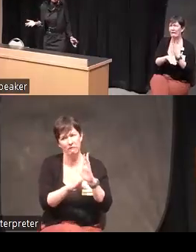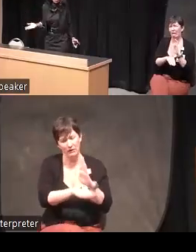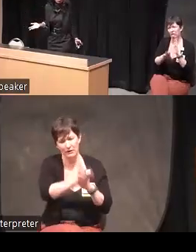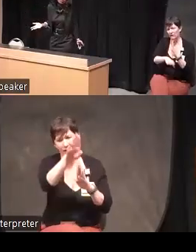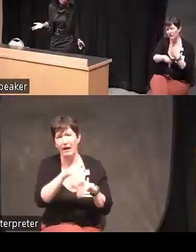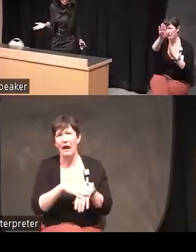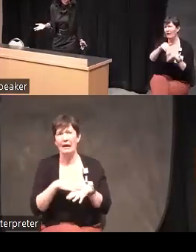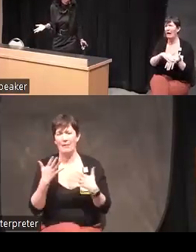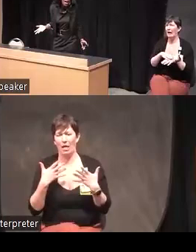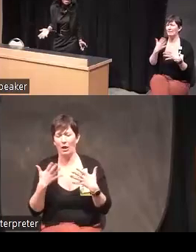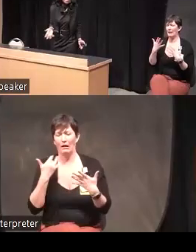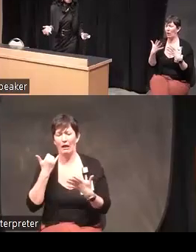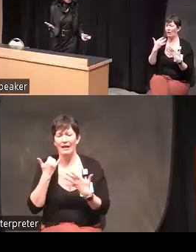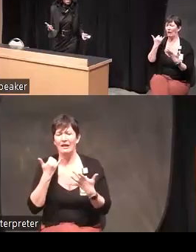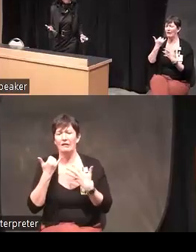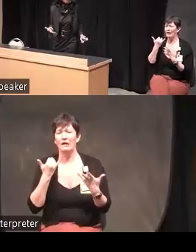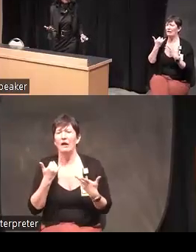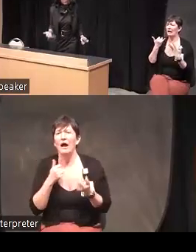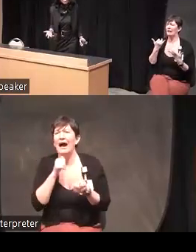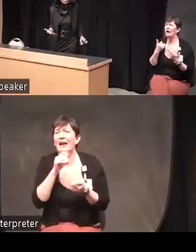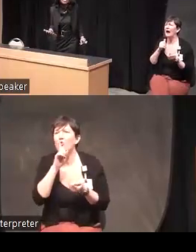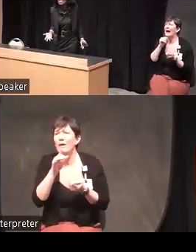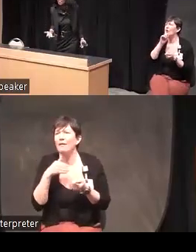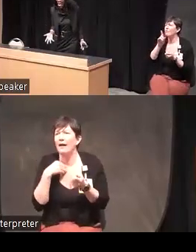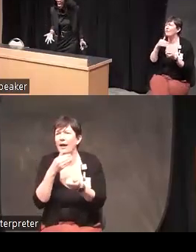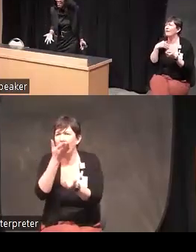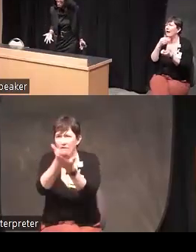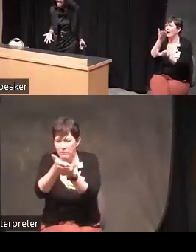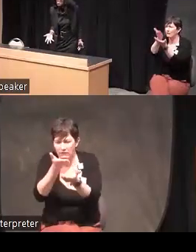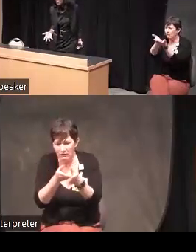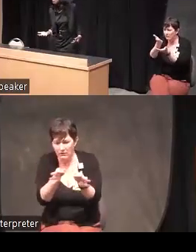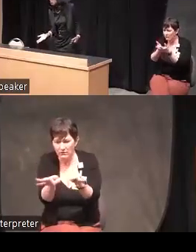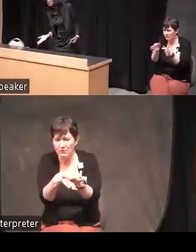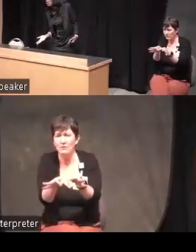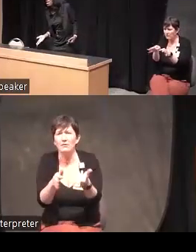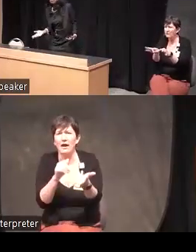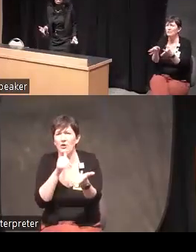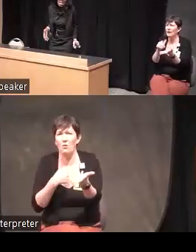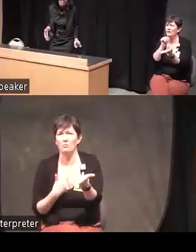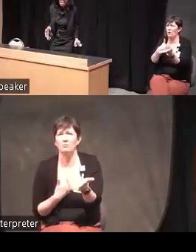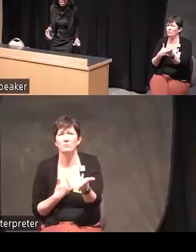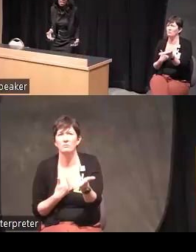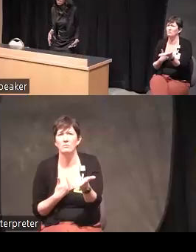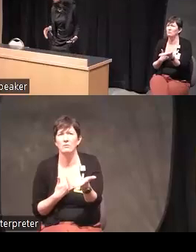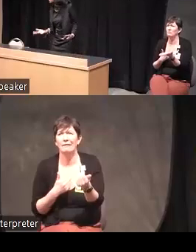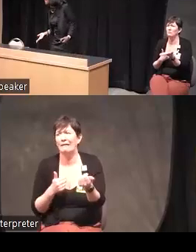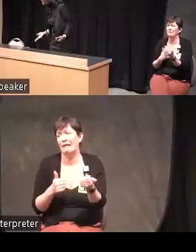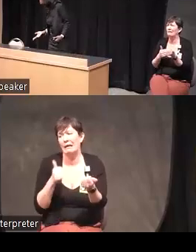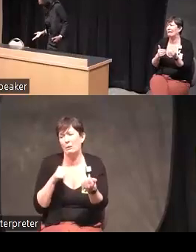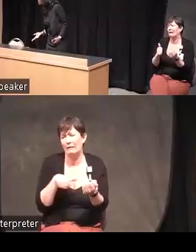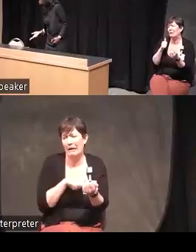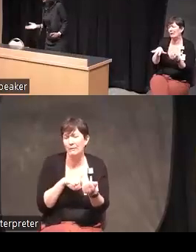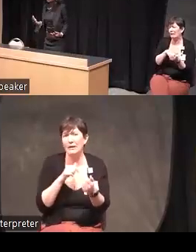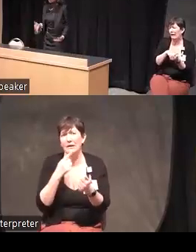I'm tripping over myself. Why? Because I don't have a real racist set of facts. Got in the car, the guy wouldn't take me, told me to get